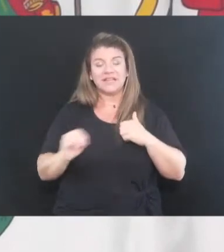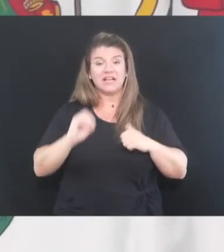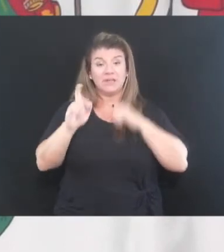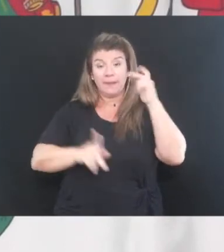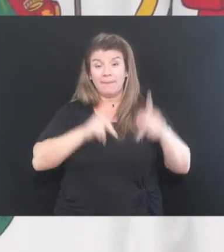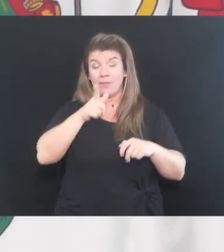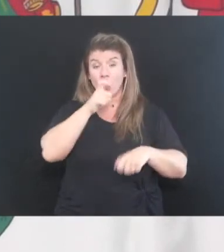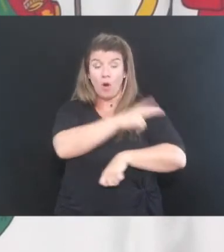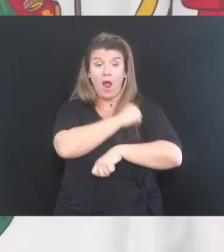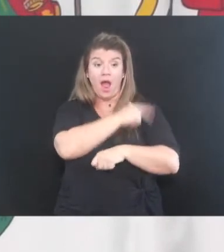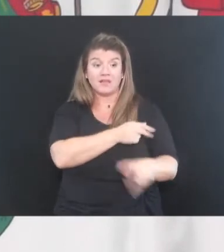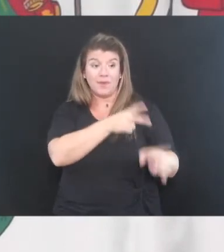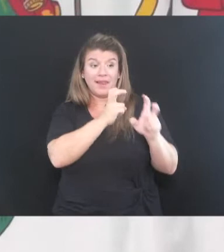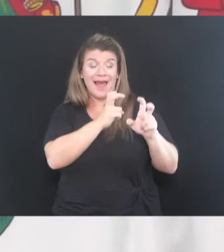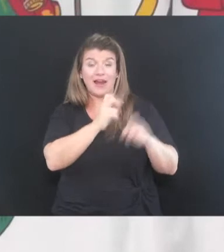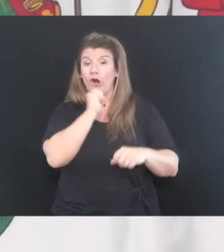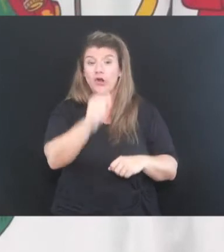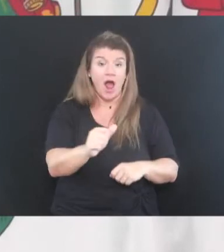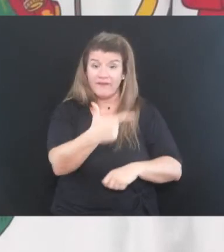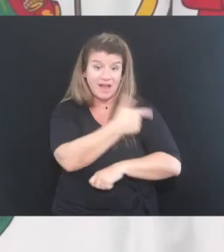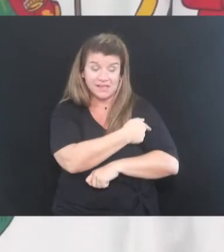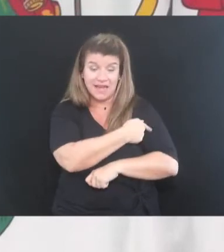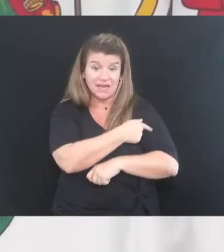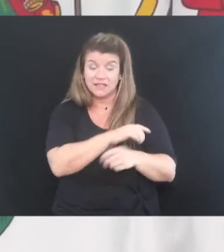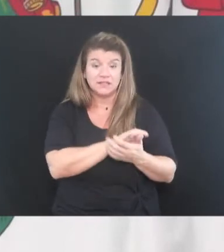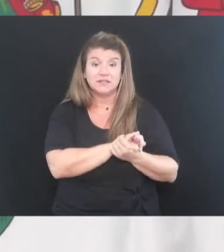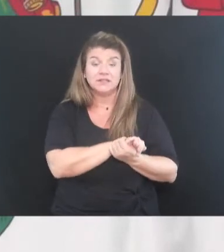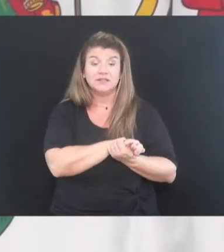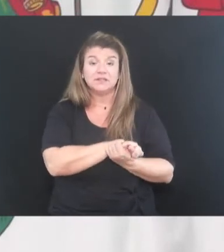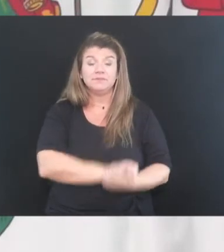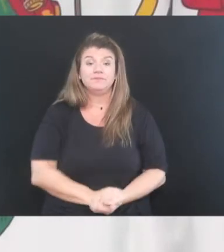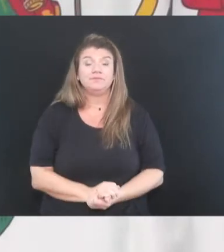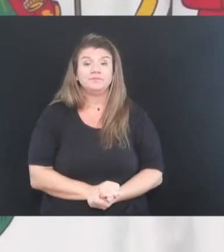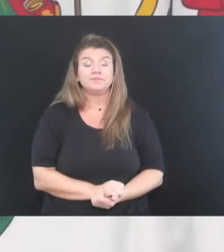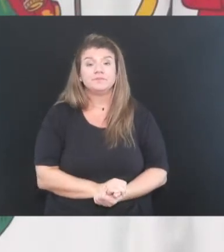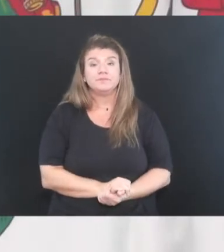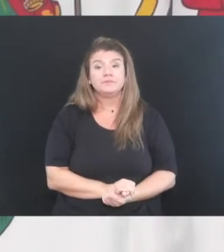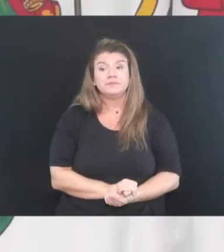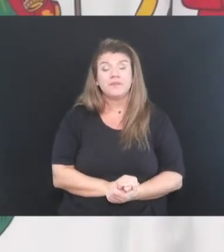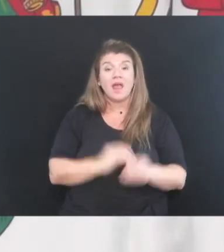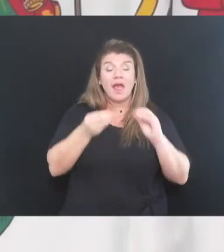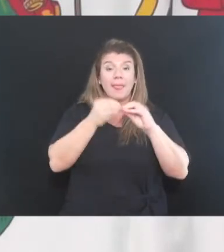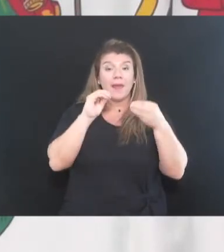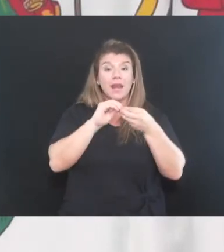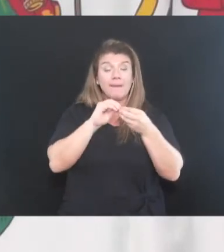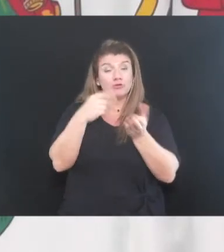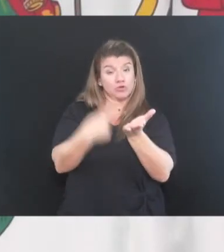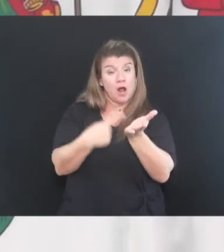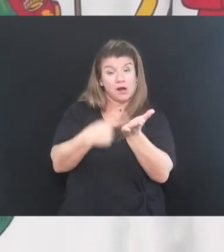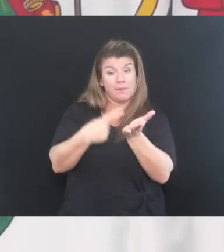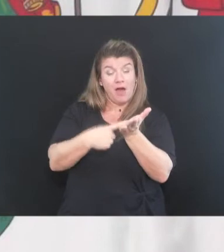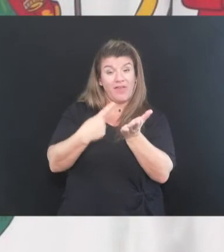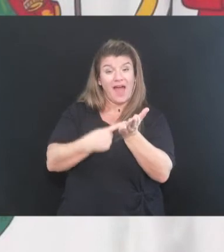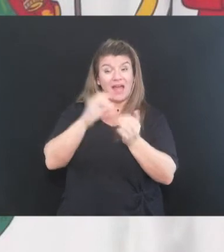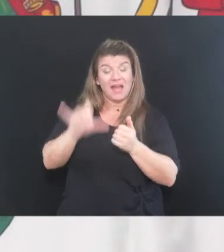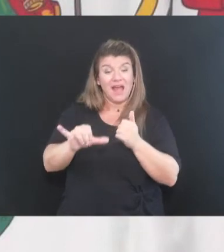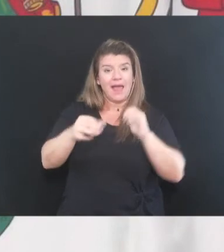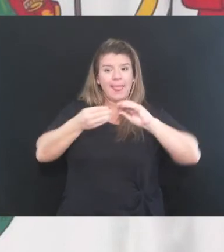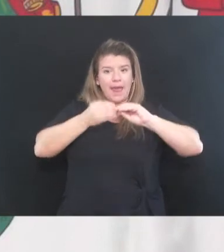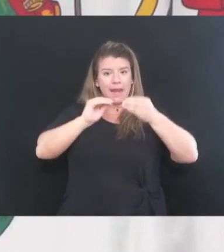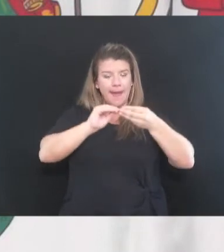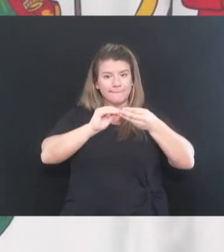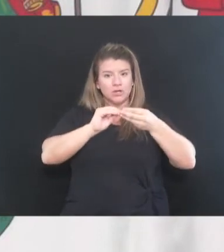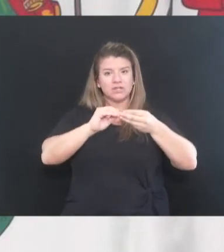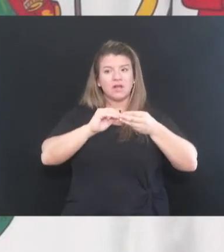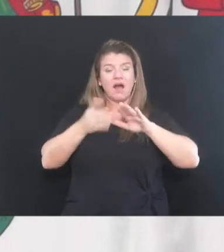that are hospitalized are unvaccinated. The numbers, we were talking about that over there, the numbers of